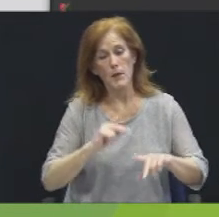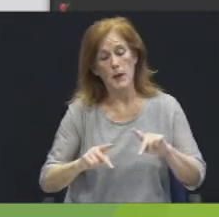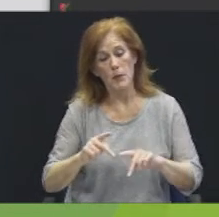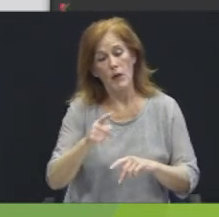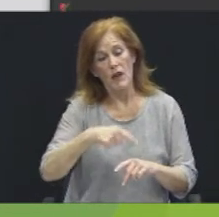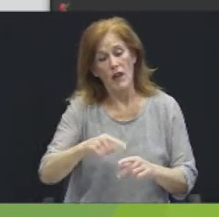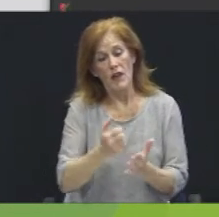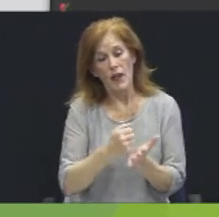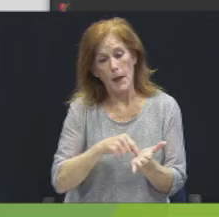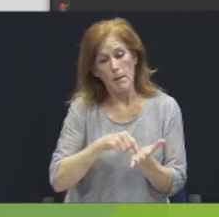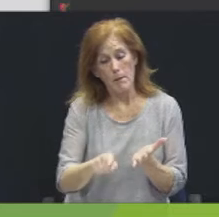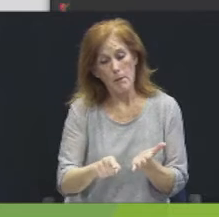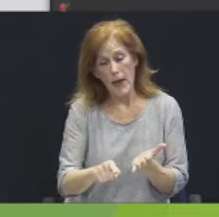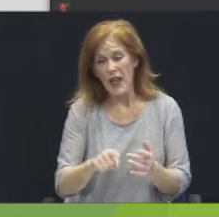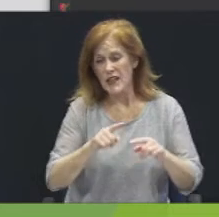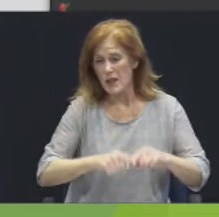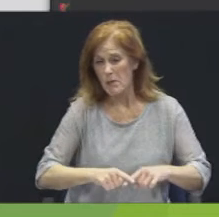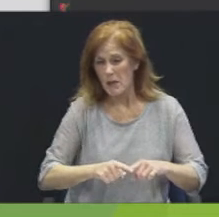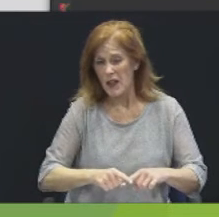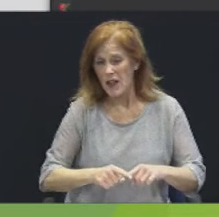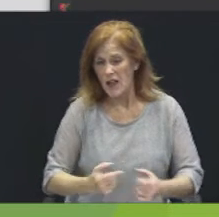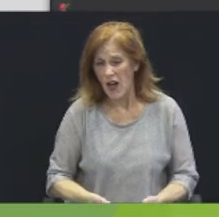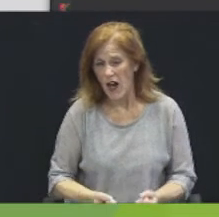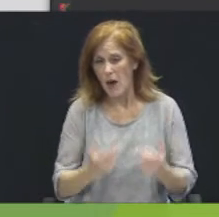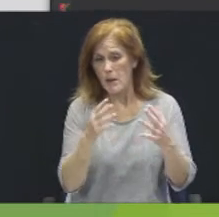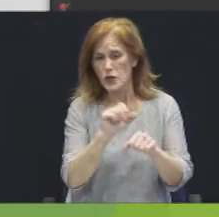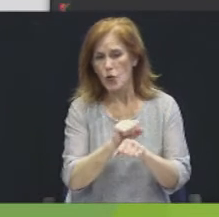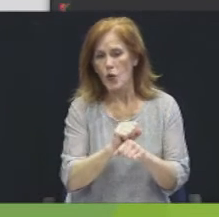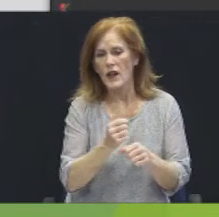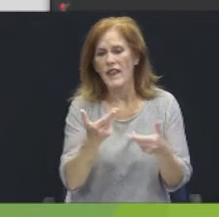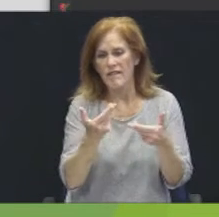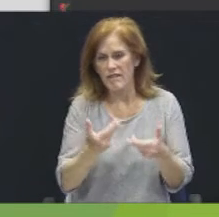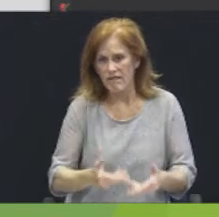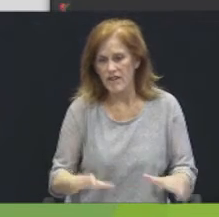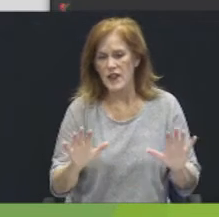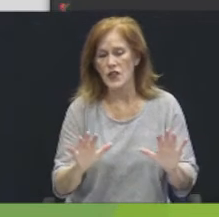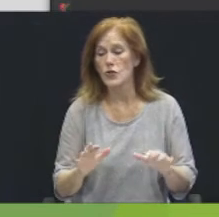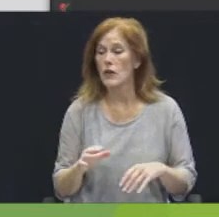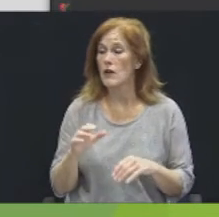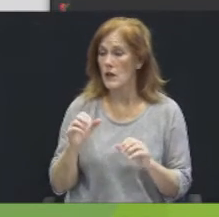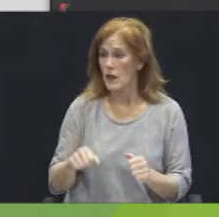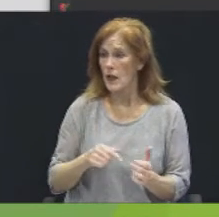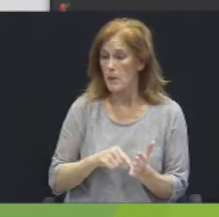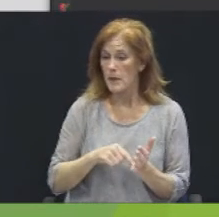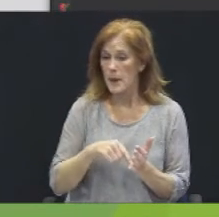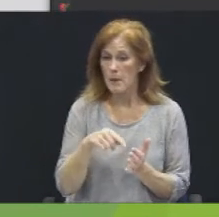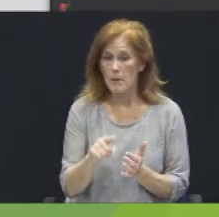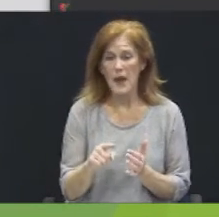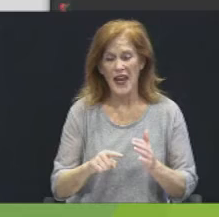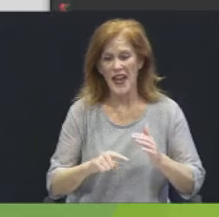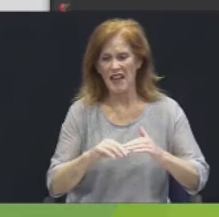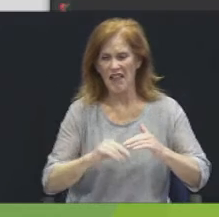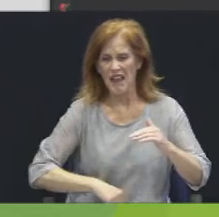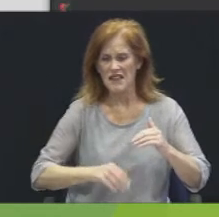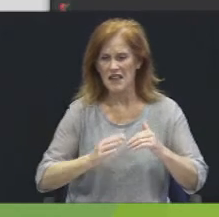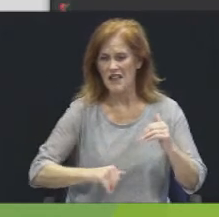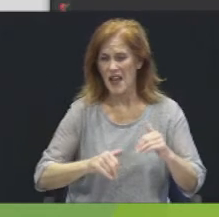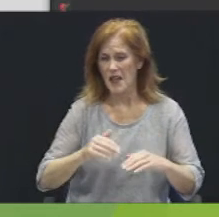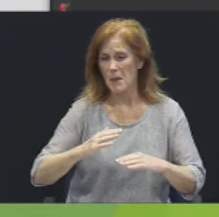on their amount of work that they can complete. So they can be paid a sub-minimum wage